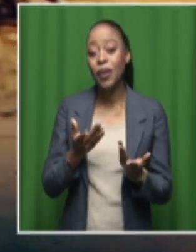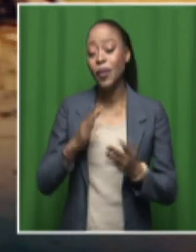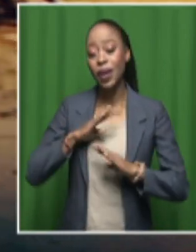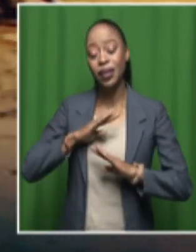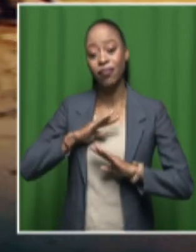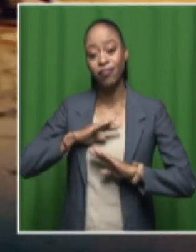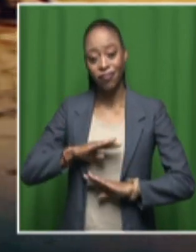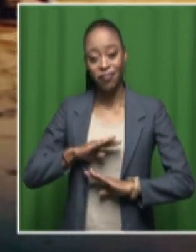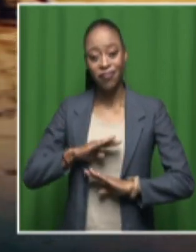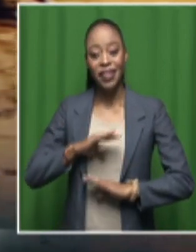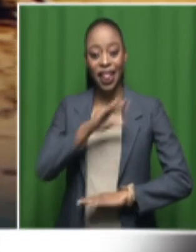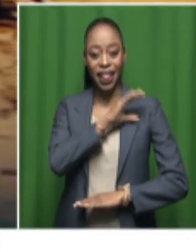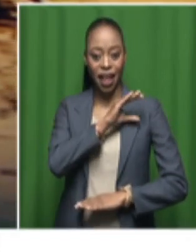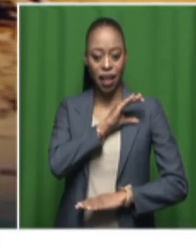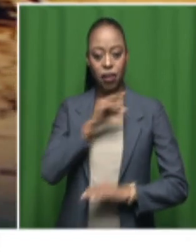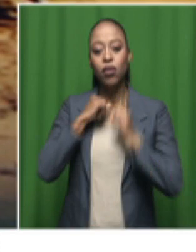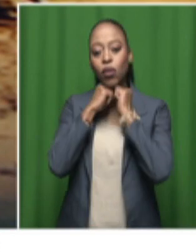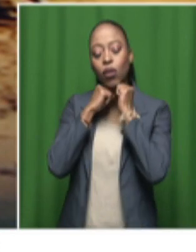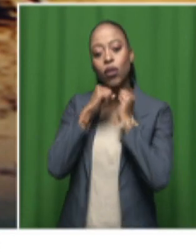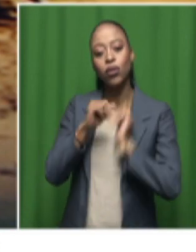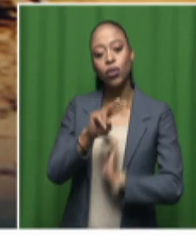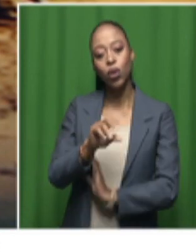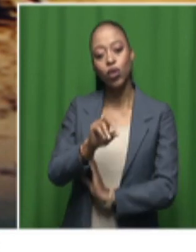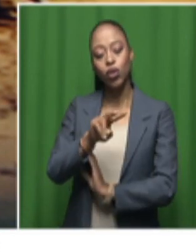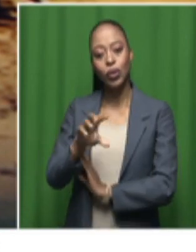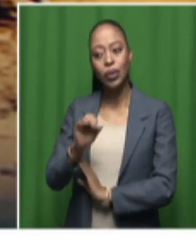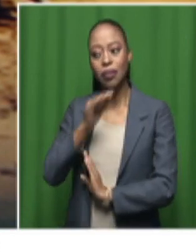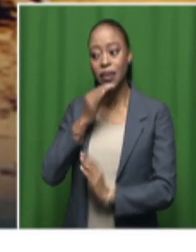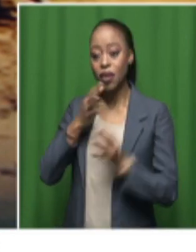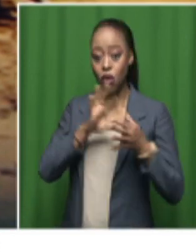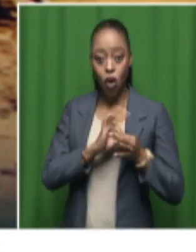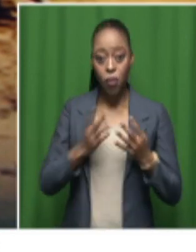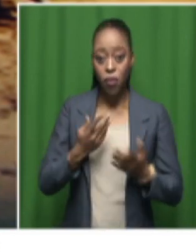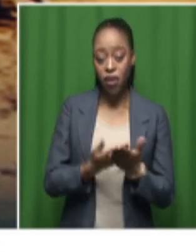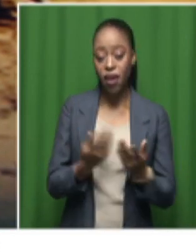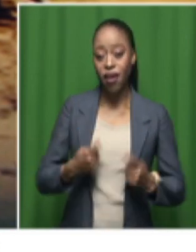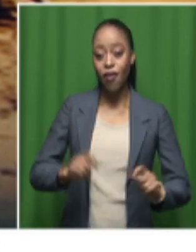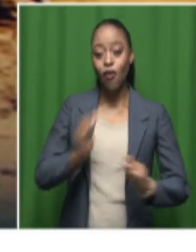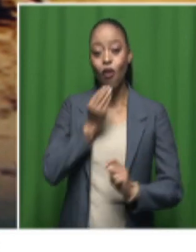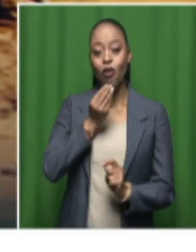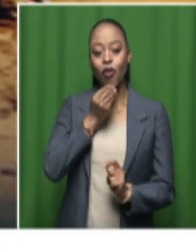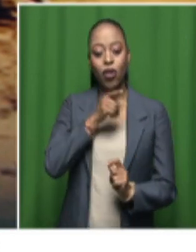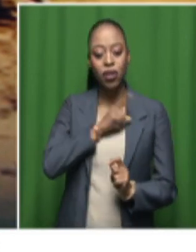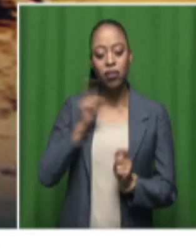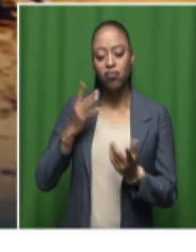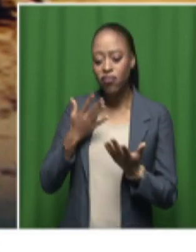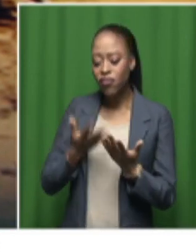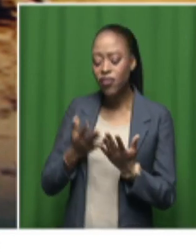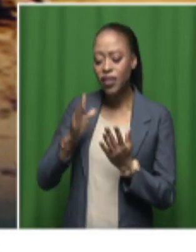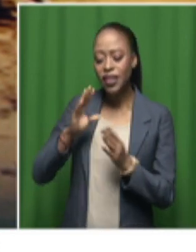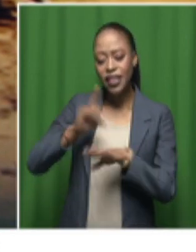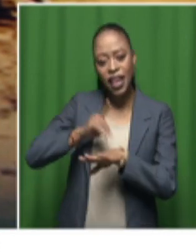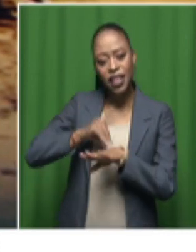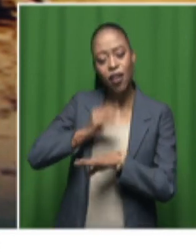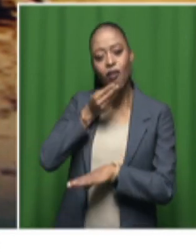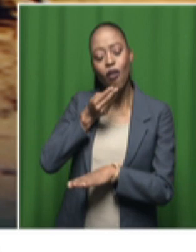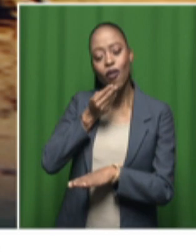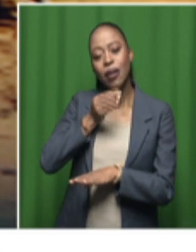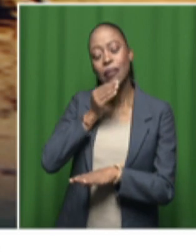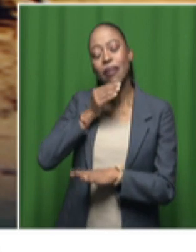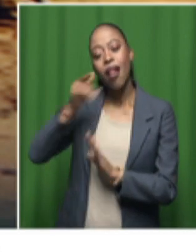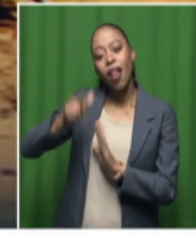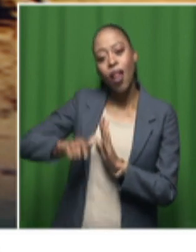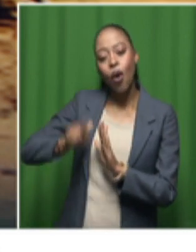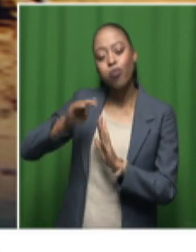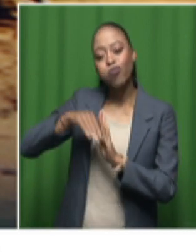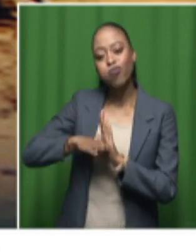consumers. The August 2022 Household Affordability Index, which tracks food price data, is showing a lowering of inflation on